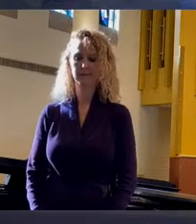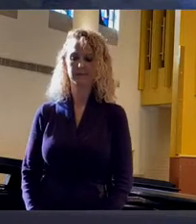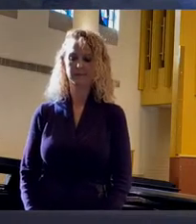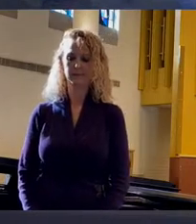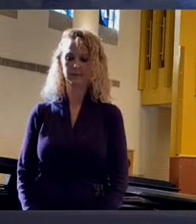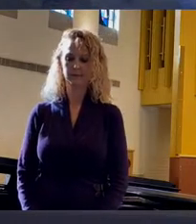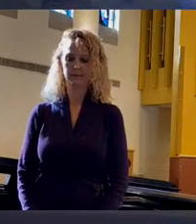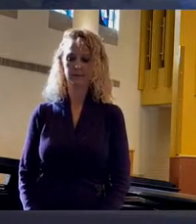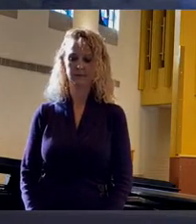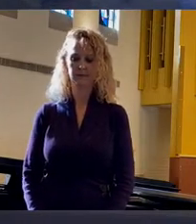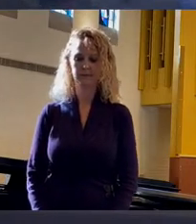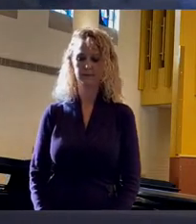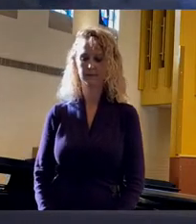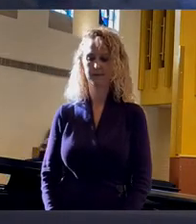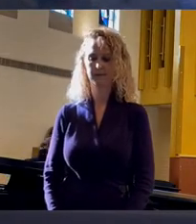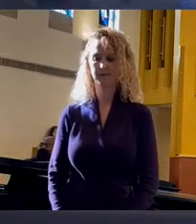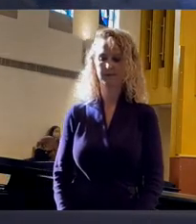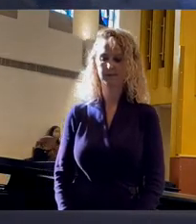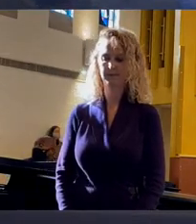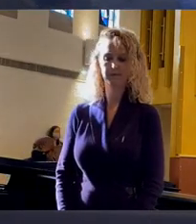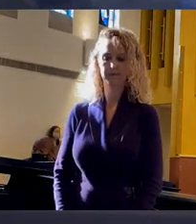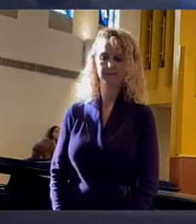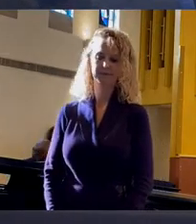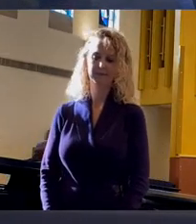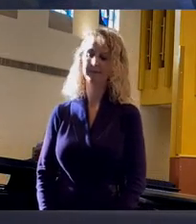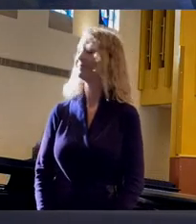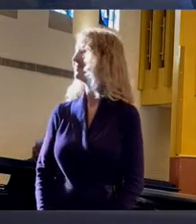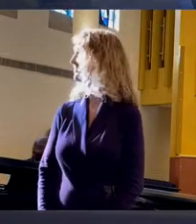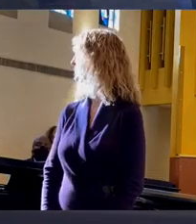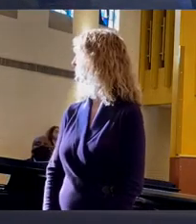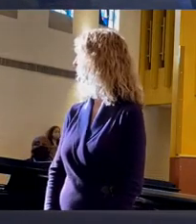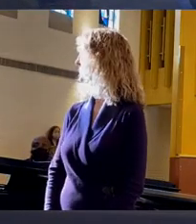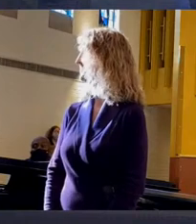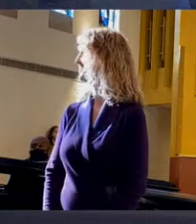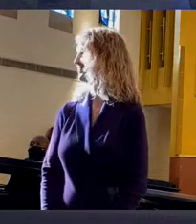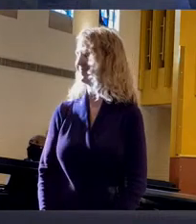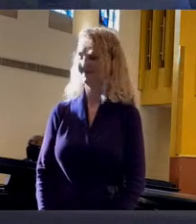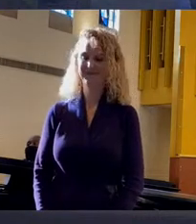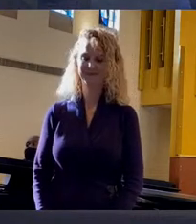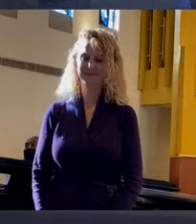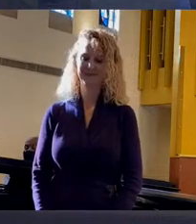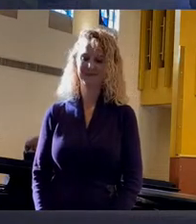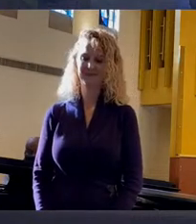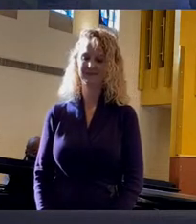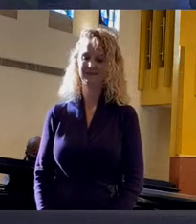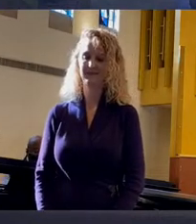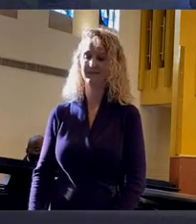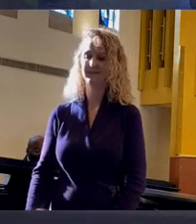Thank you.